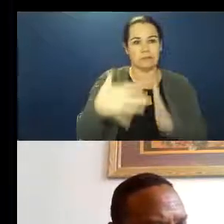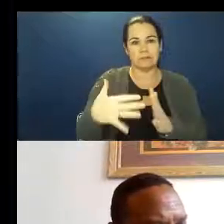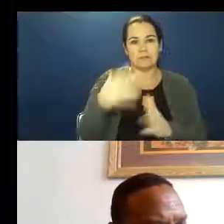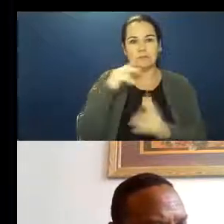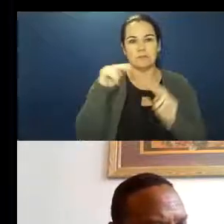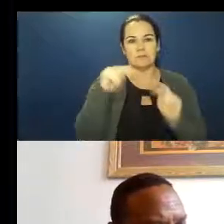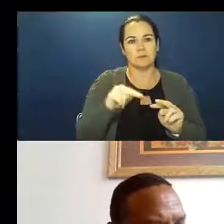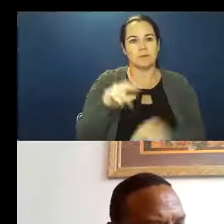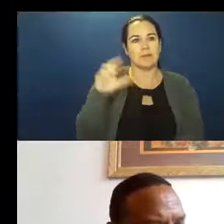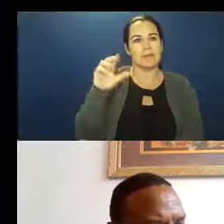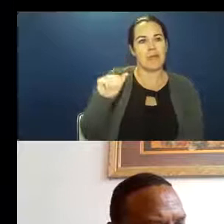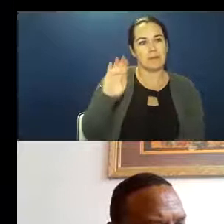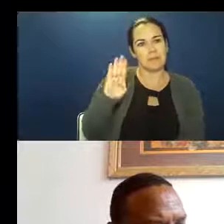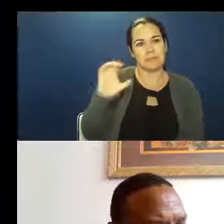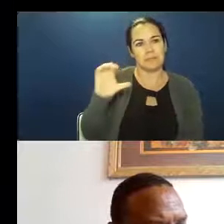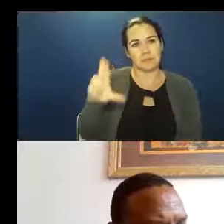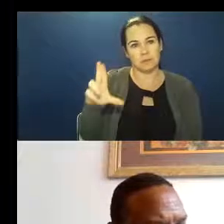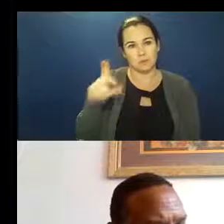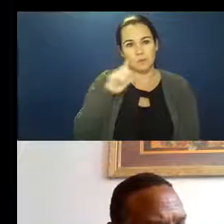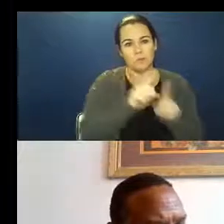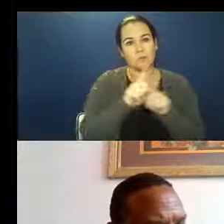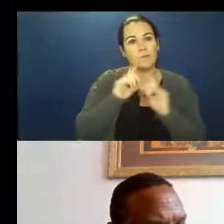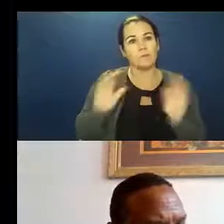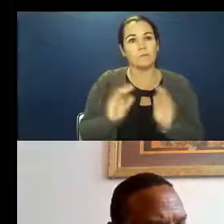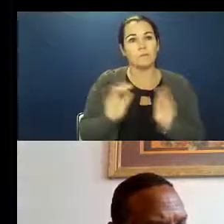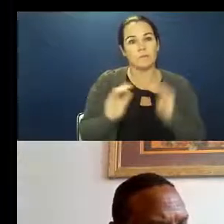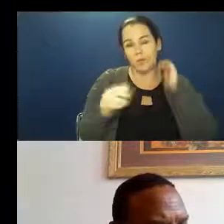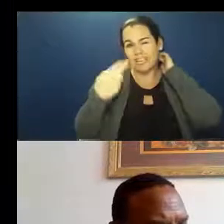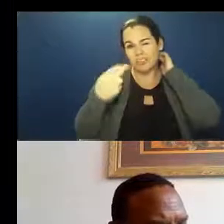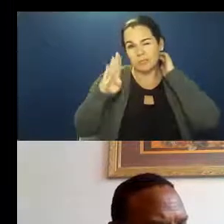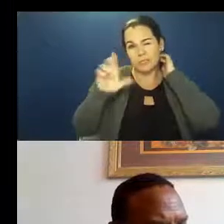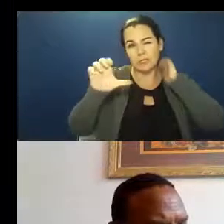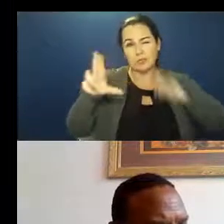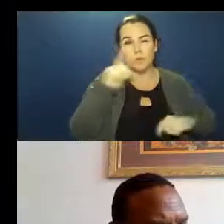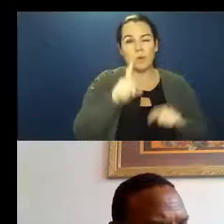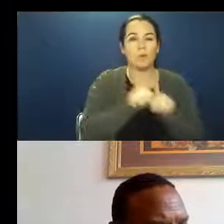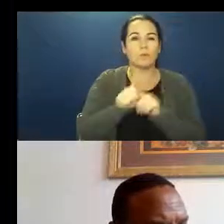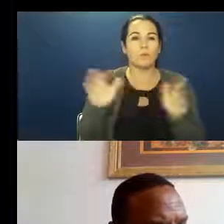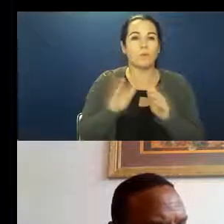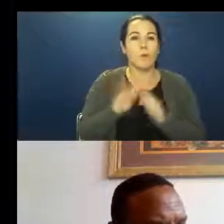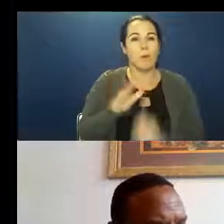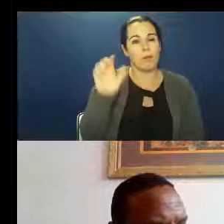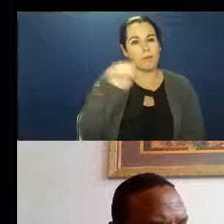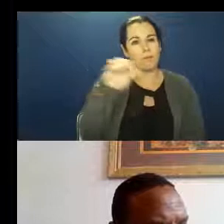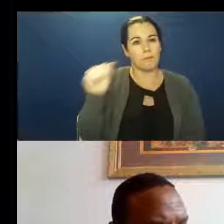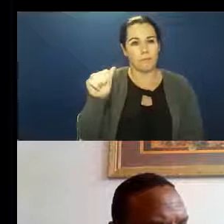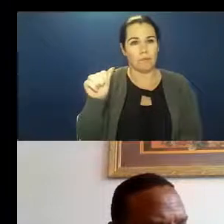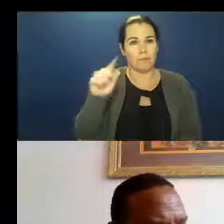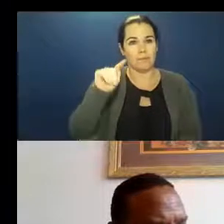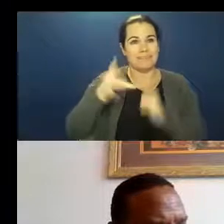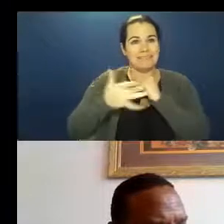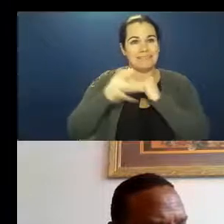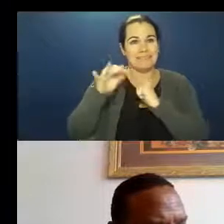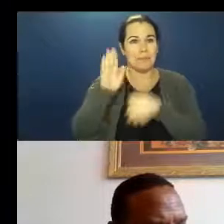at HBCUs and small African American tech firms that we're doing,